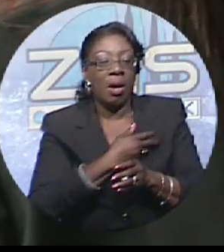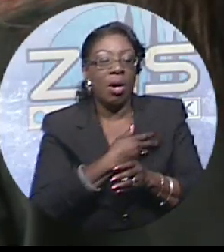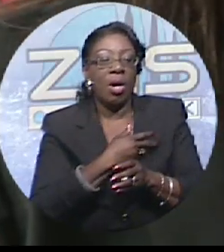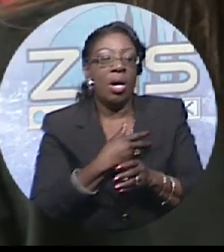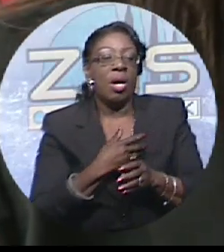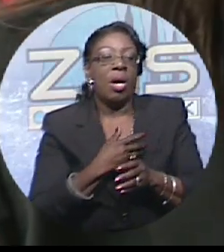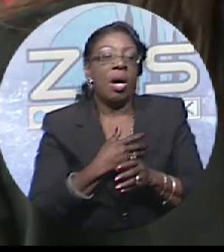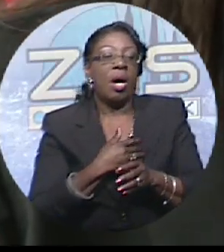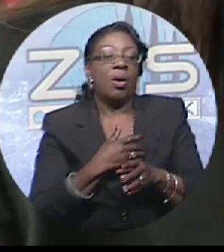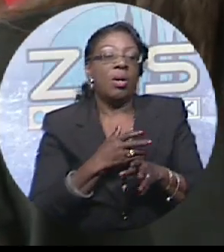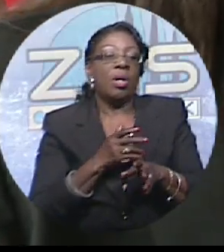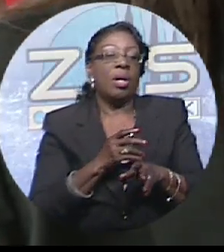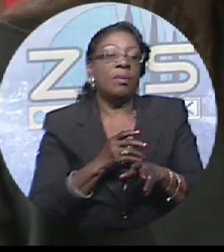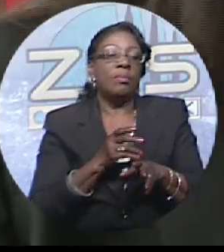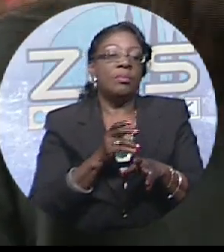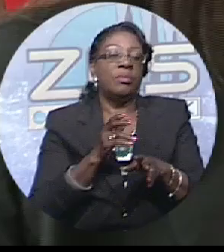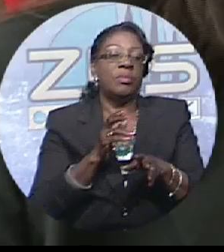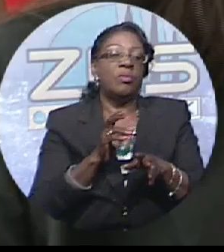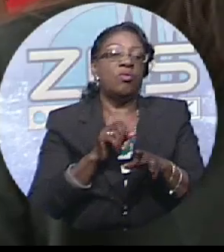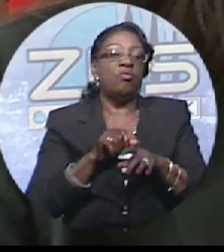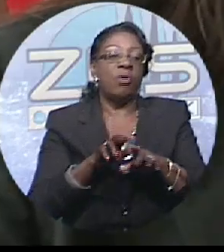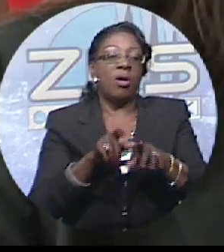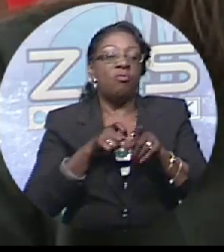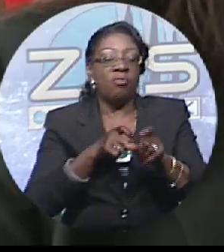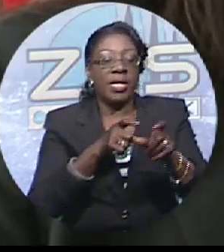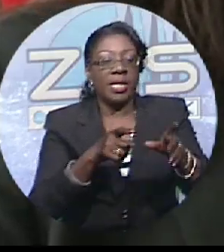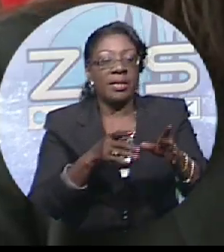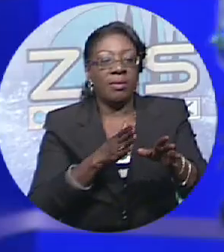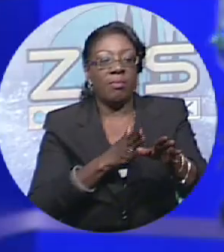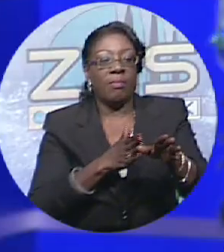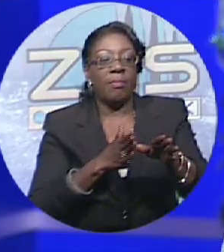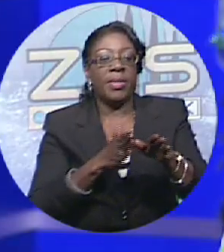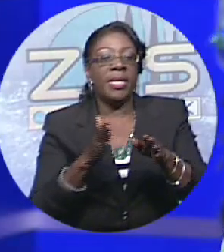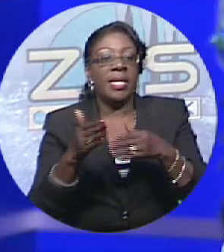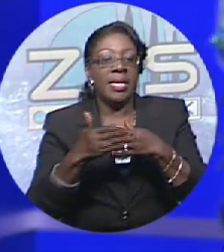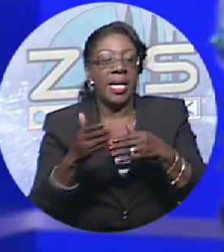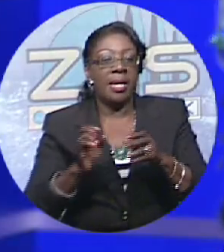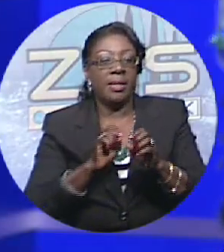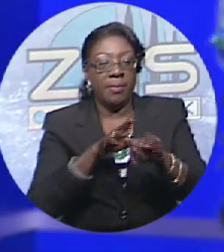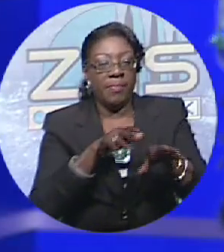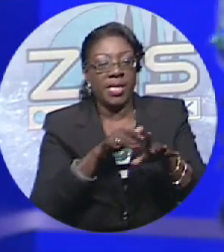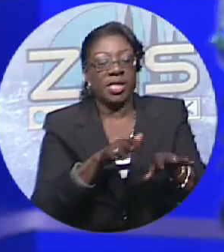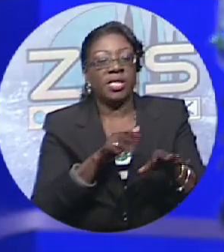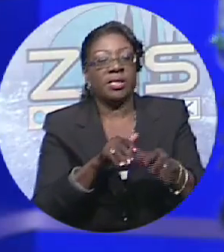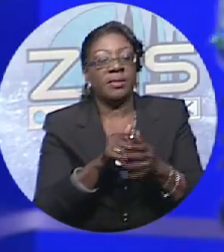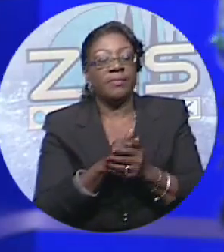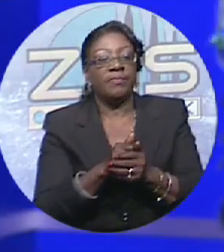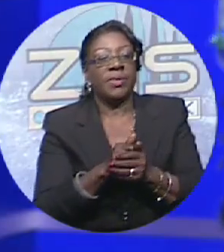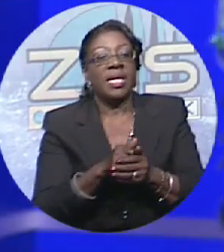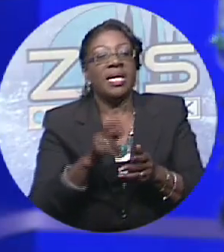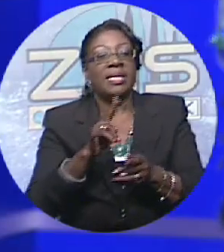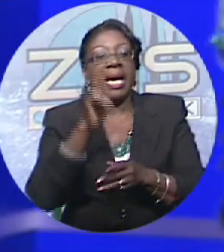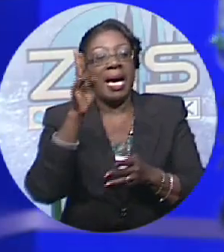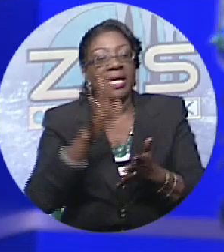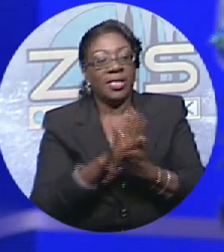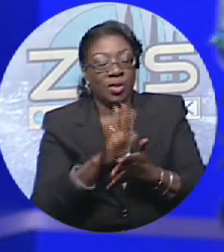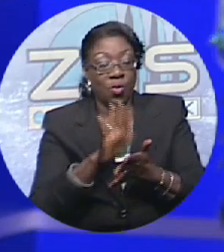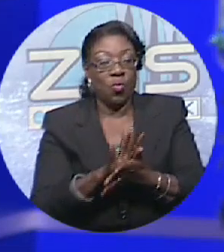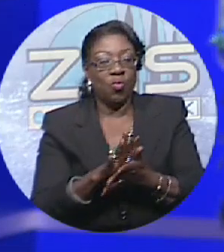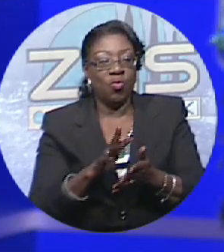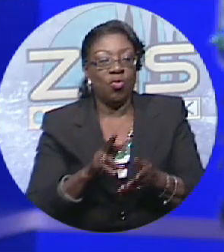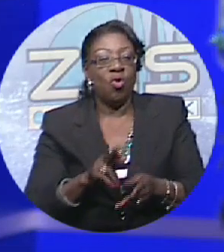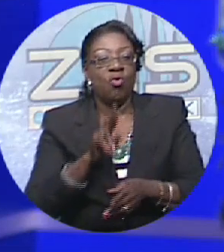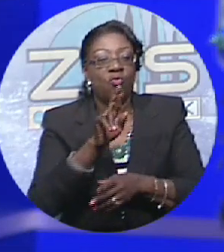your 26.2-mile run, then where else would you be? The high school relay segment is also a big hit at this